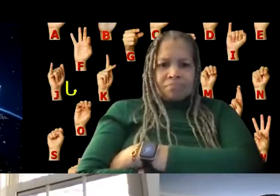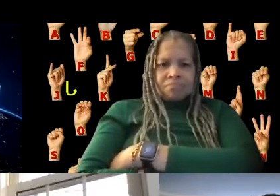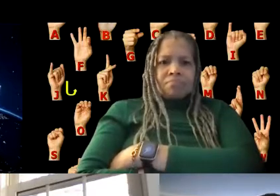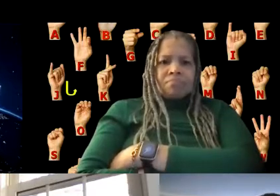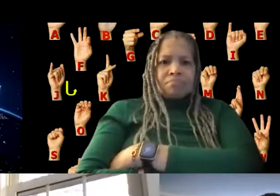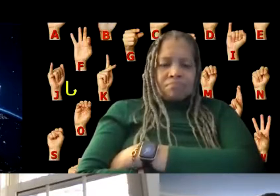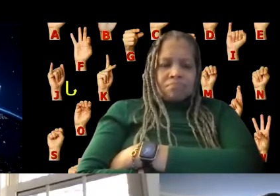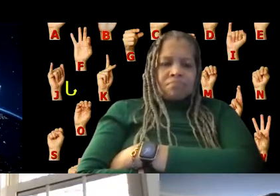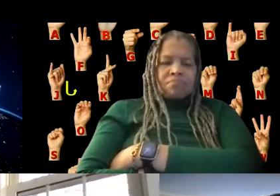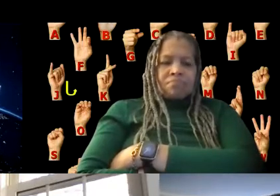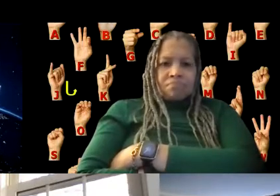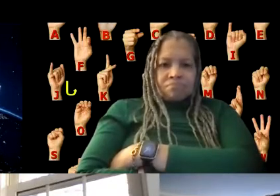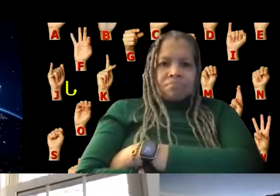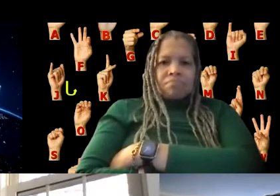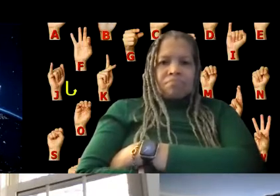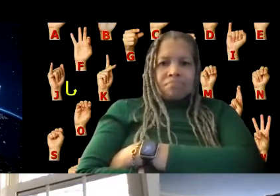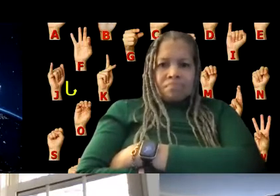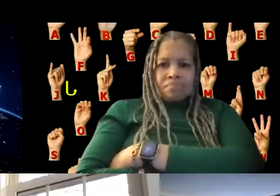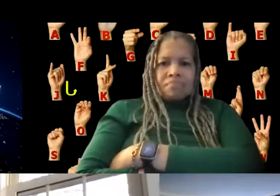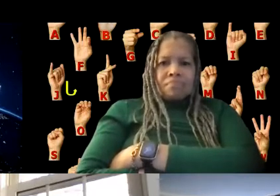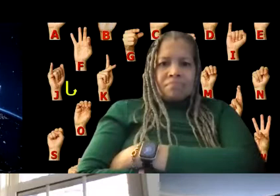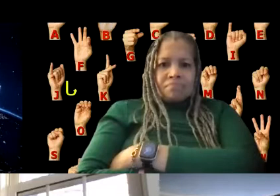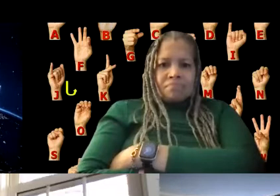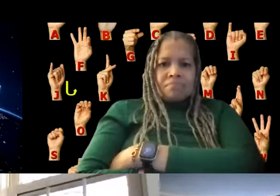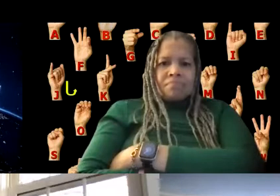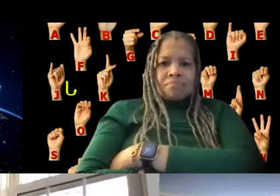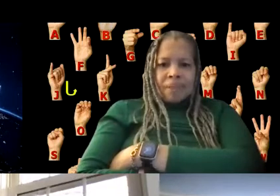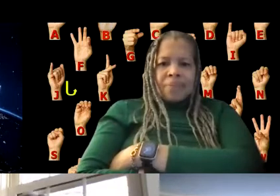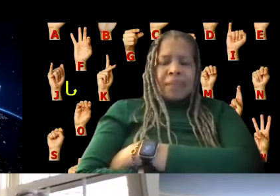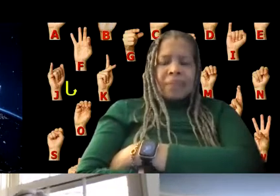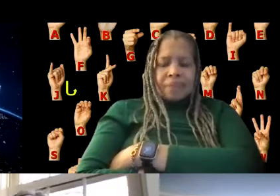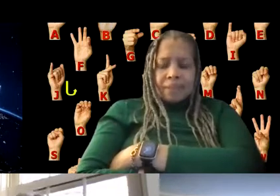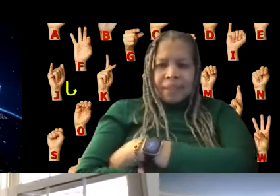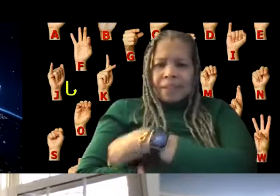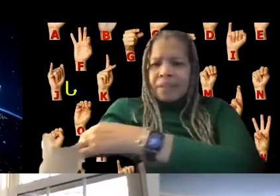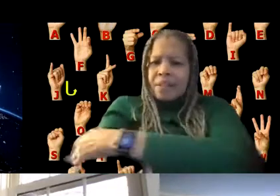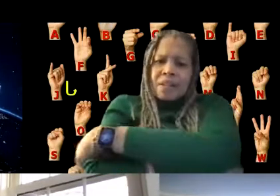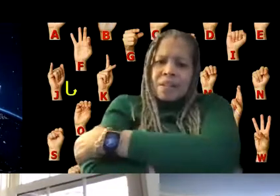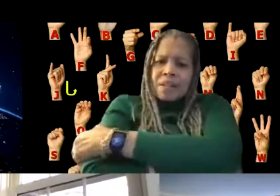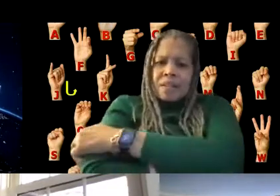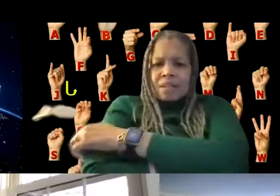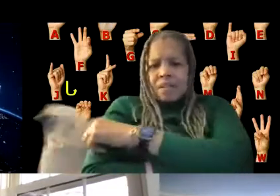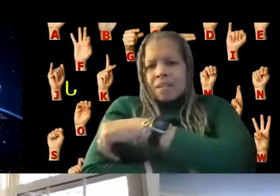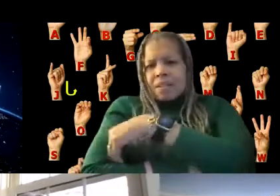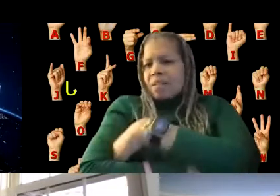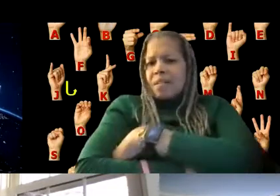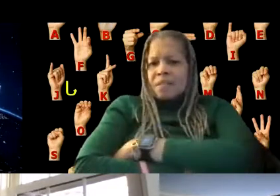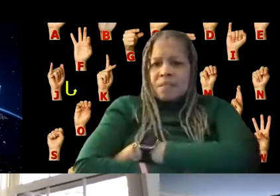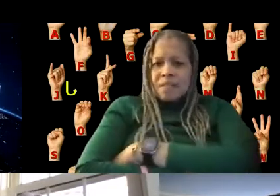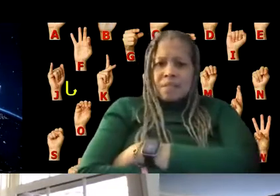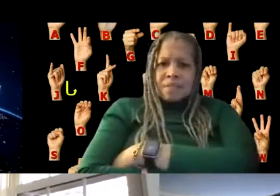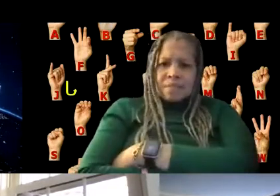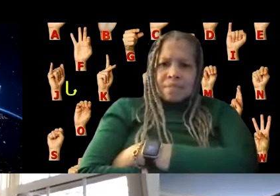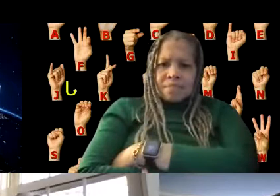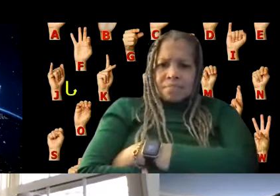place to raise a family. Very happy about that. Yeah. Thank you. Karen? I am Karen Collins.